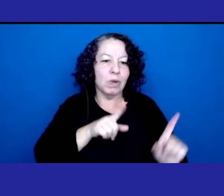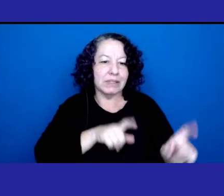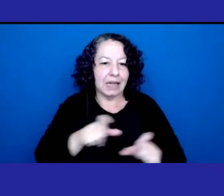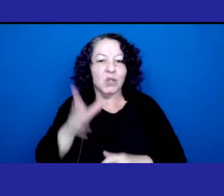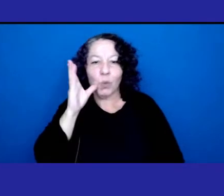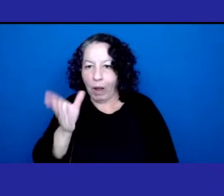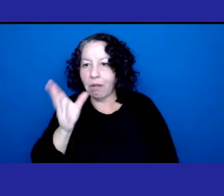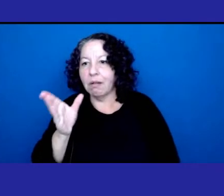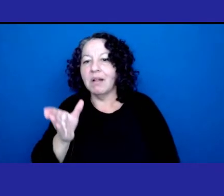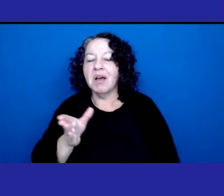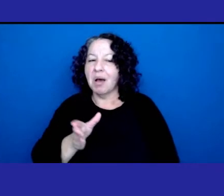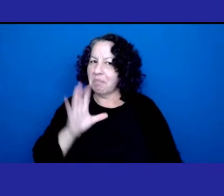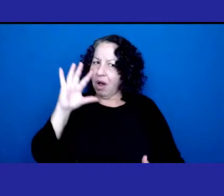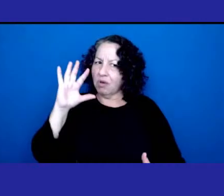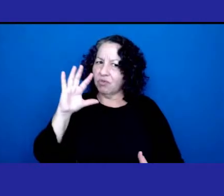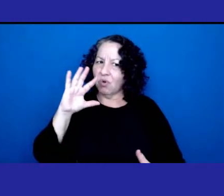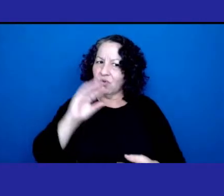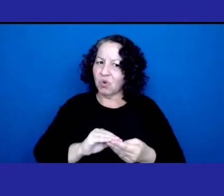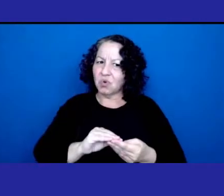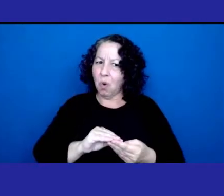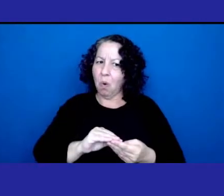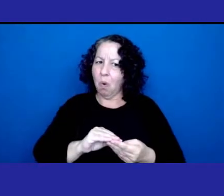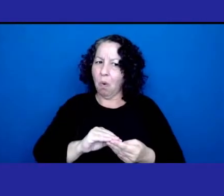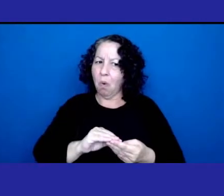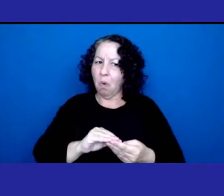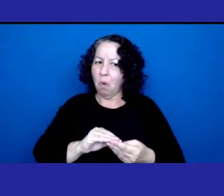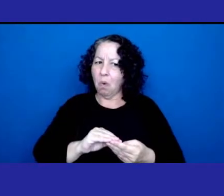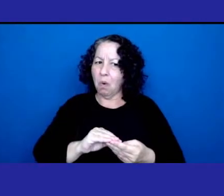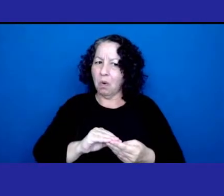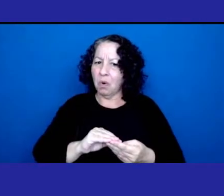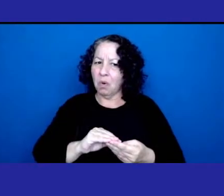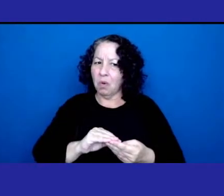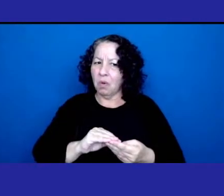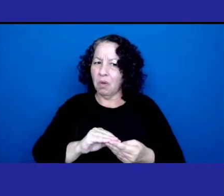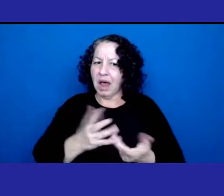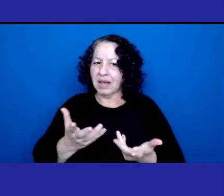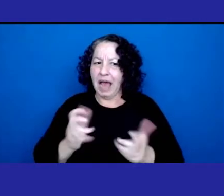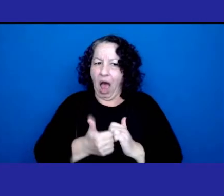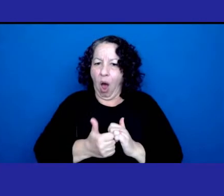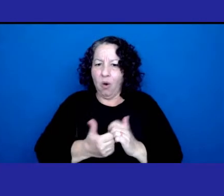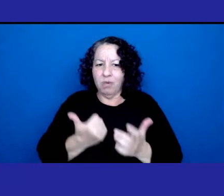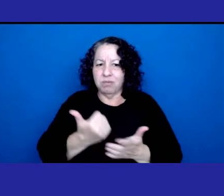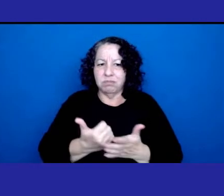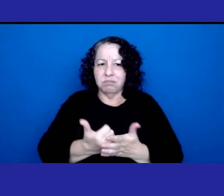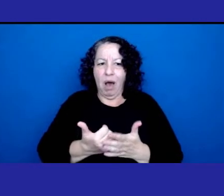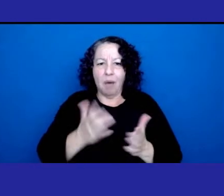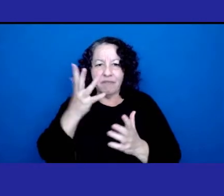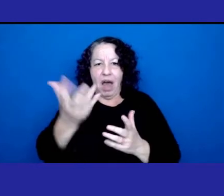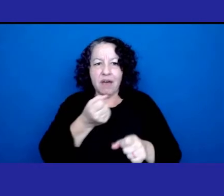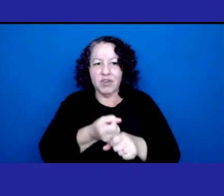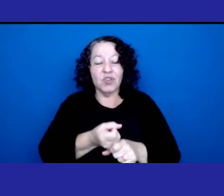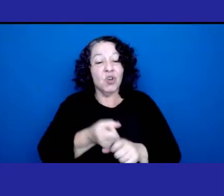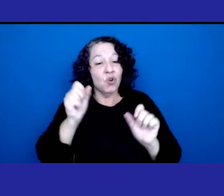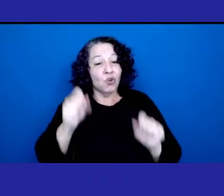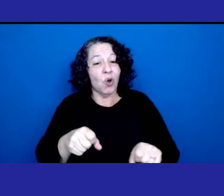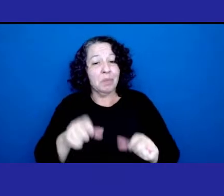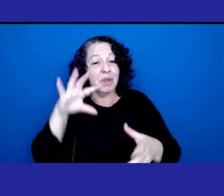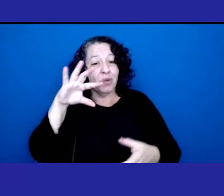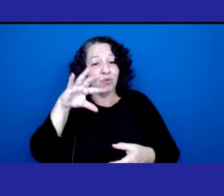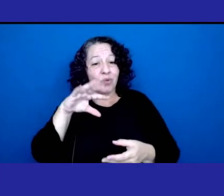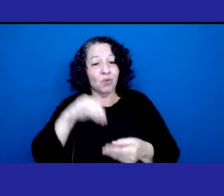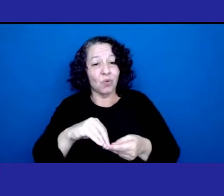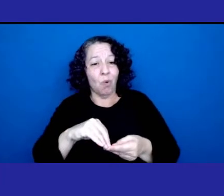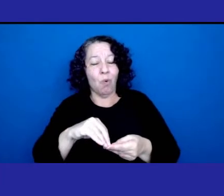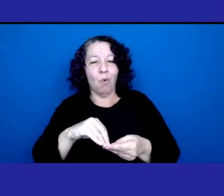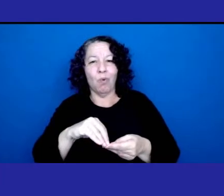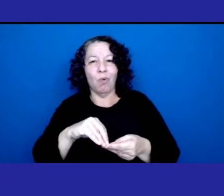what the total denominator will be in 5 years. Right, that could it be that the total denominator of what